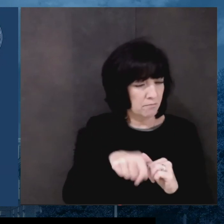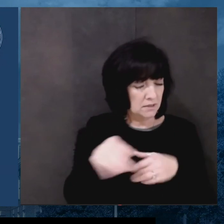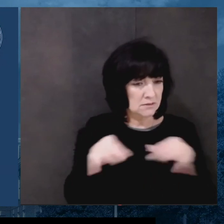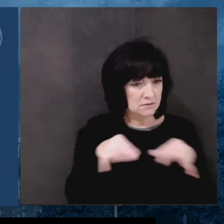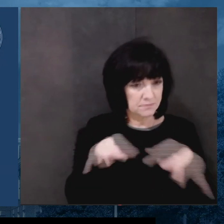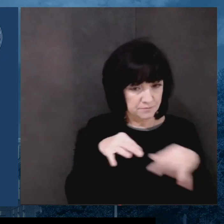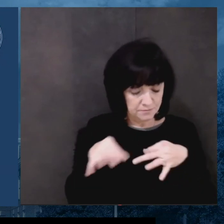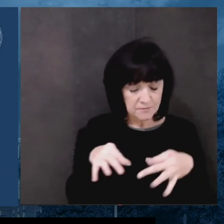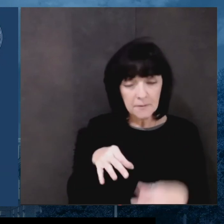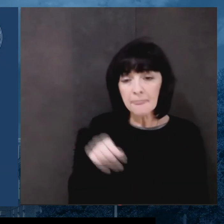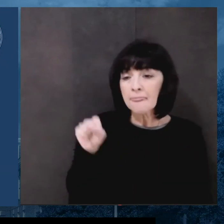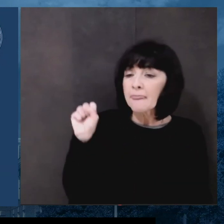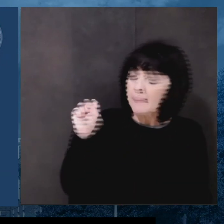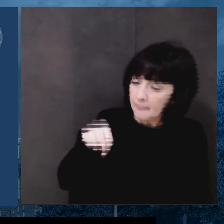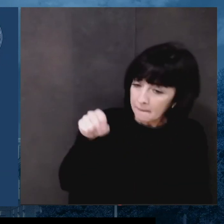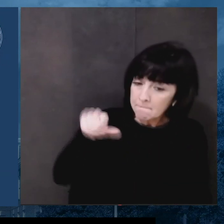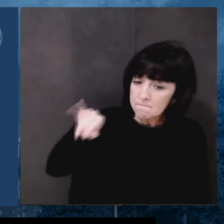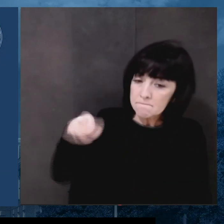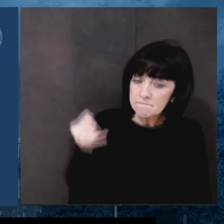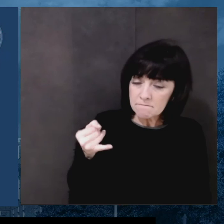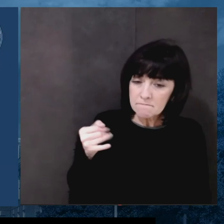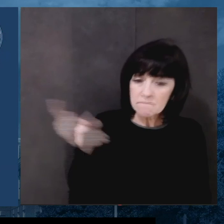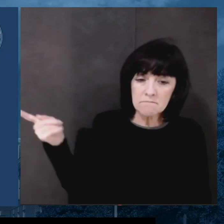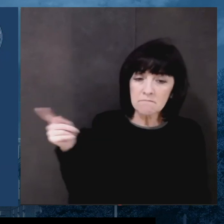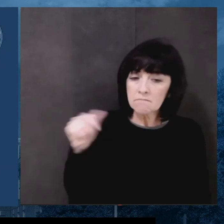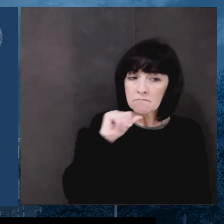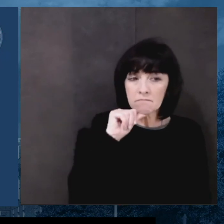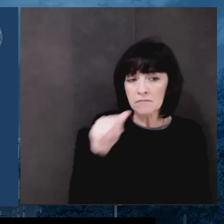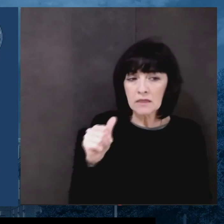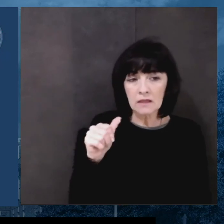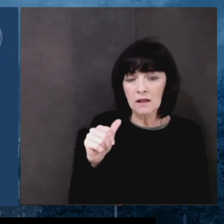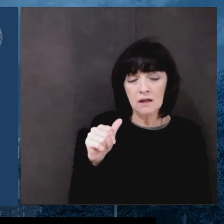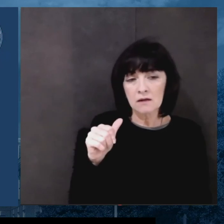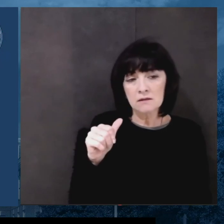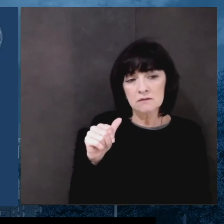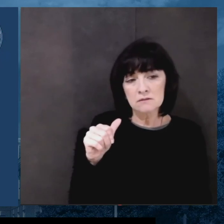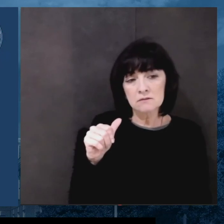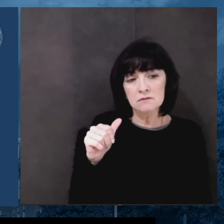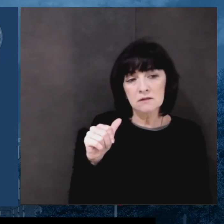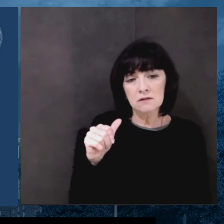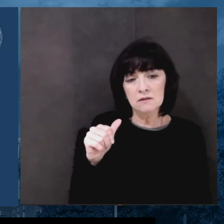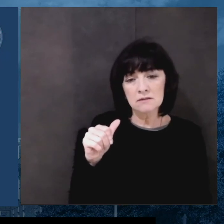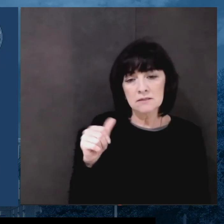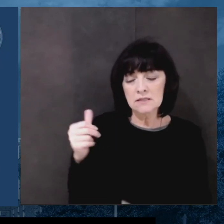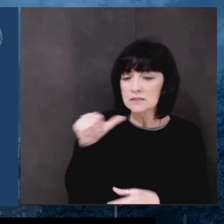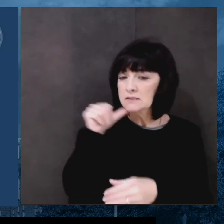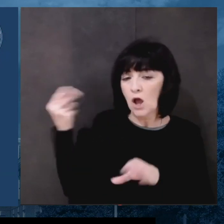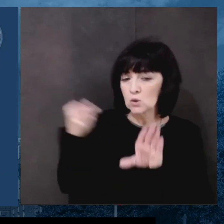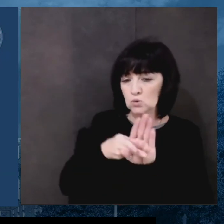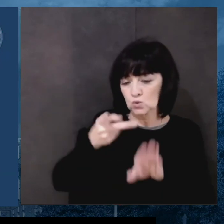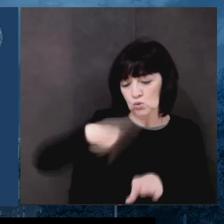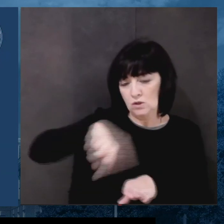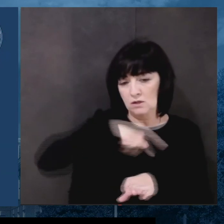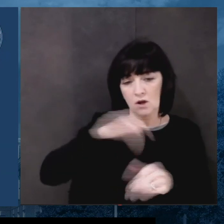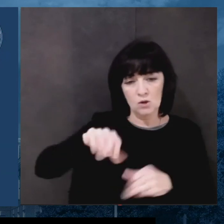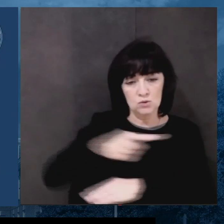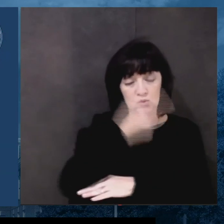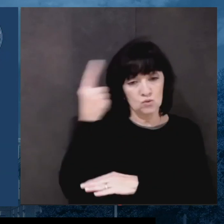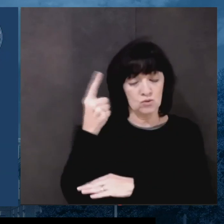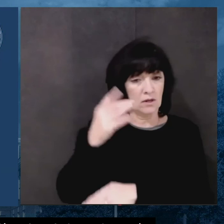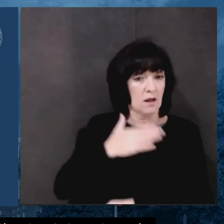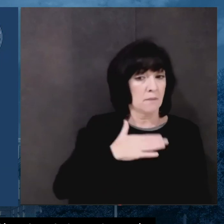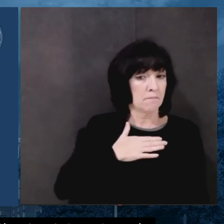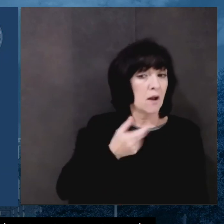better addressed to AJ, and he's not part of the group today. My general understanding is